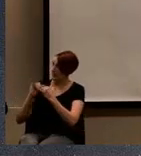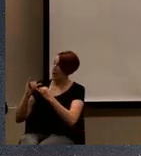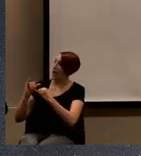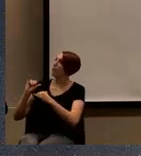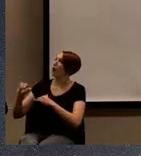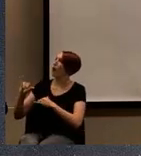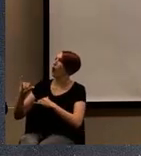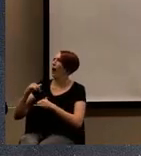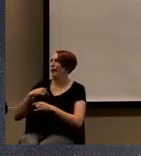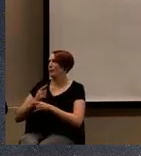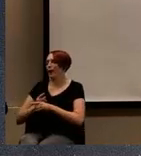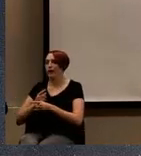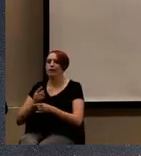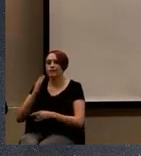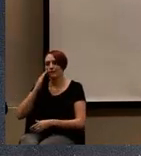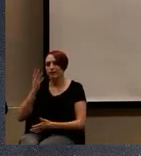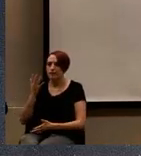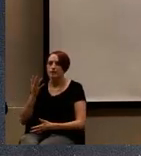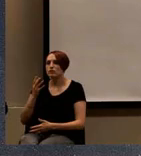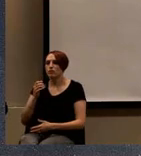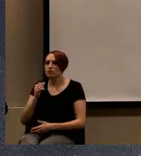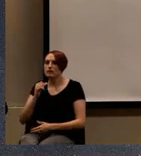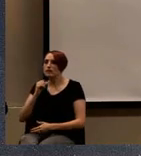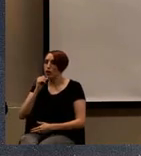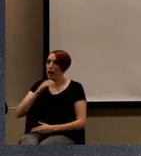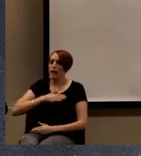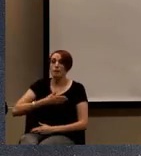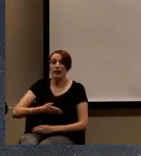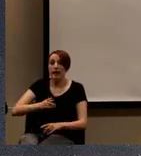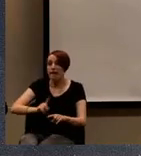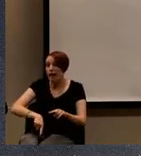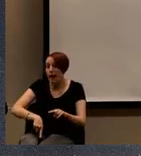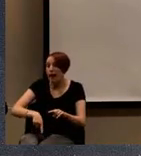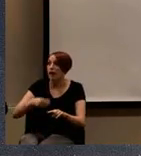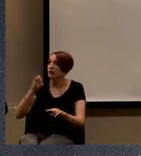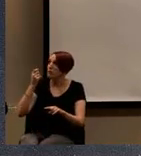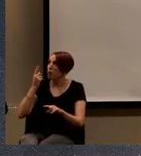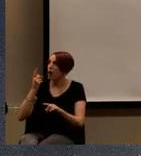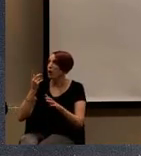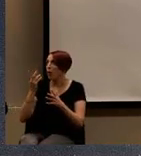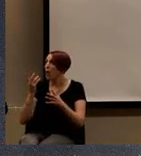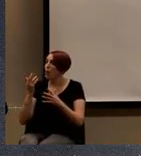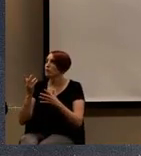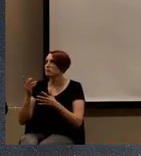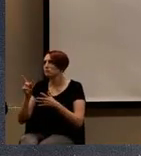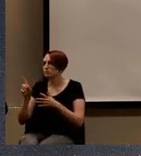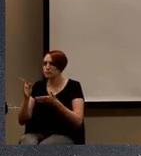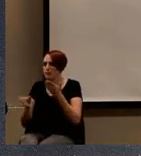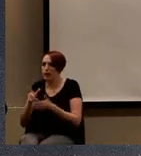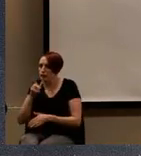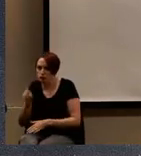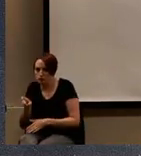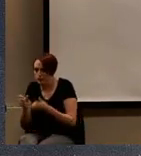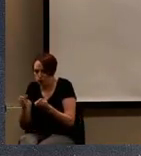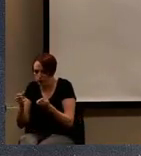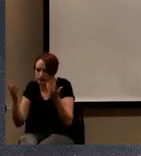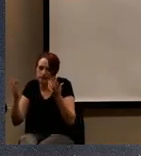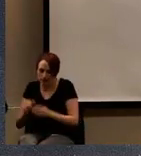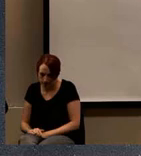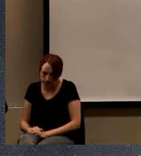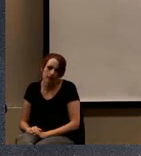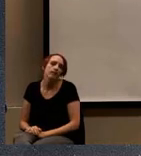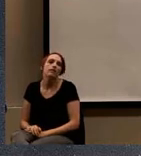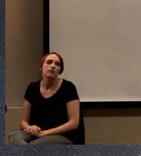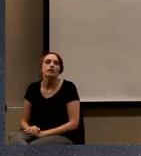again, it's not like they're admitting that they can't do something, but you know it's a slightly different dynamic when someone else is telling them, and